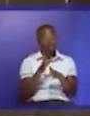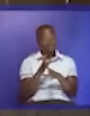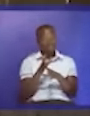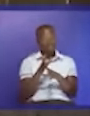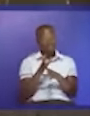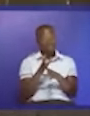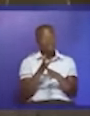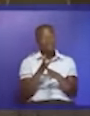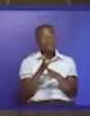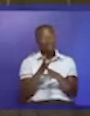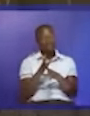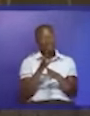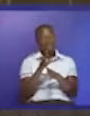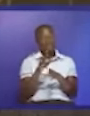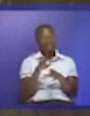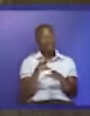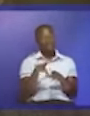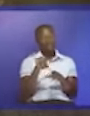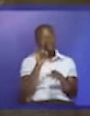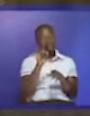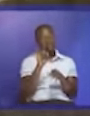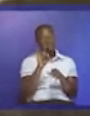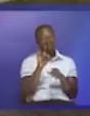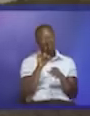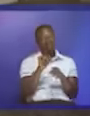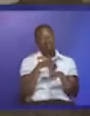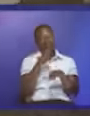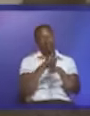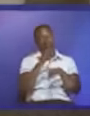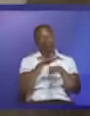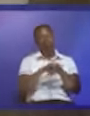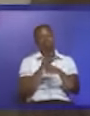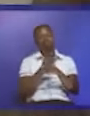is founded upon, number one, I said,